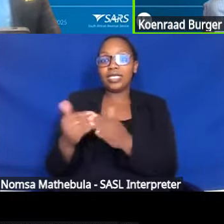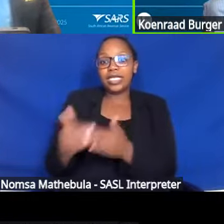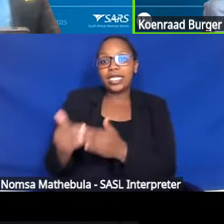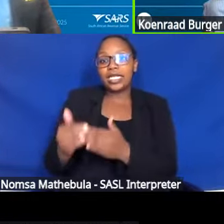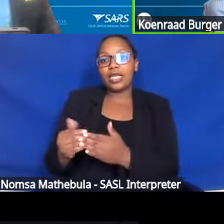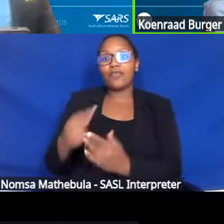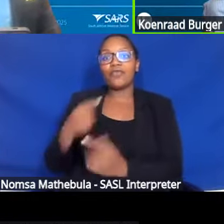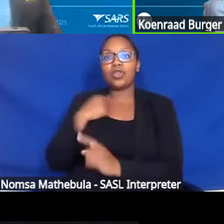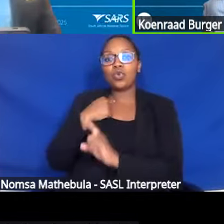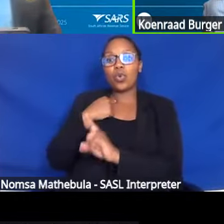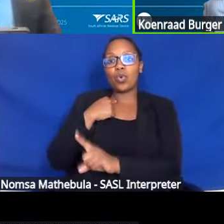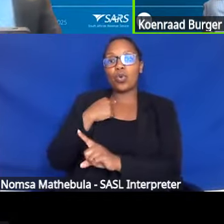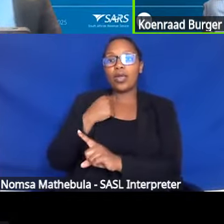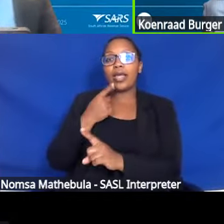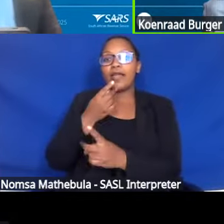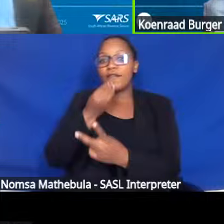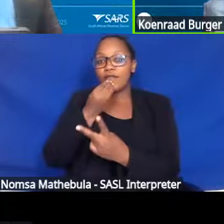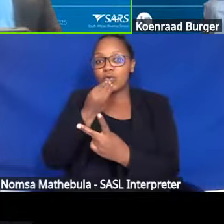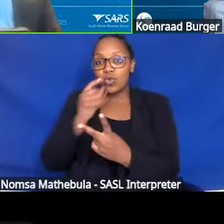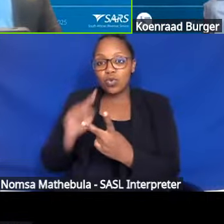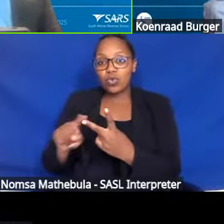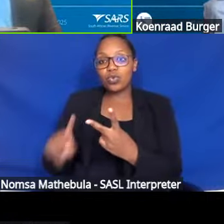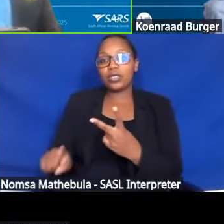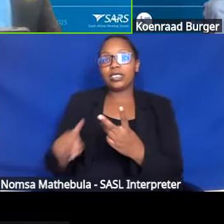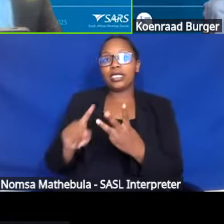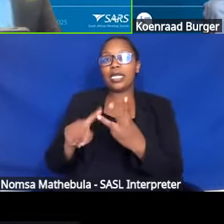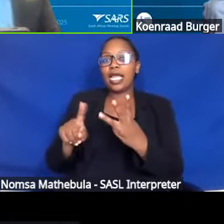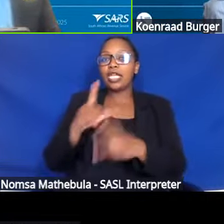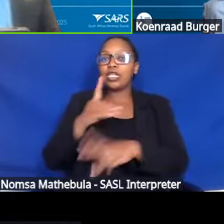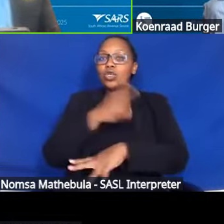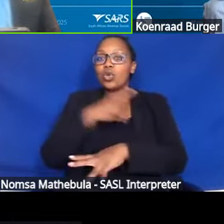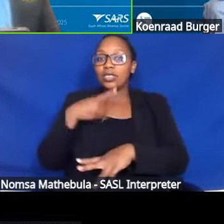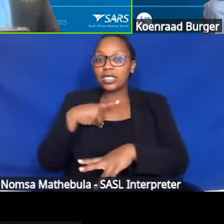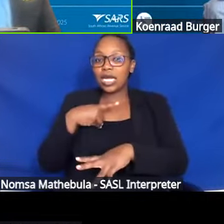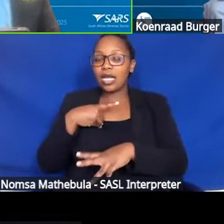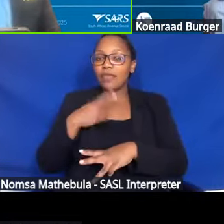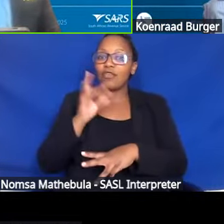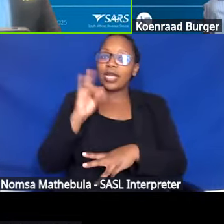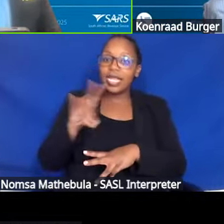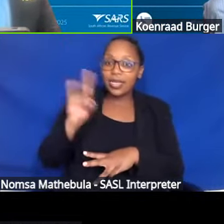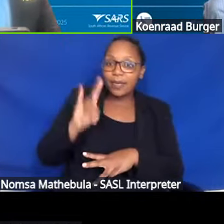the food, the veterinary costs, etc.